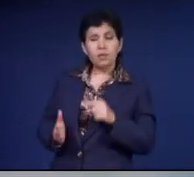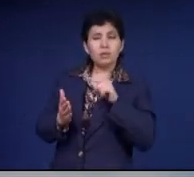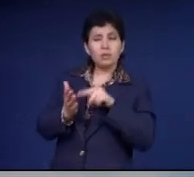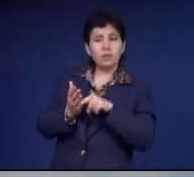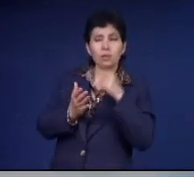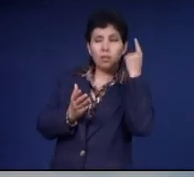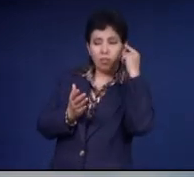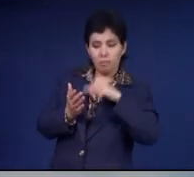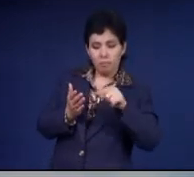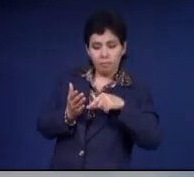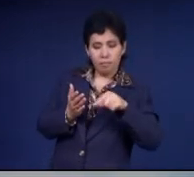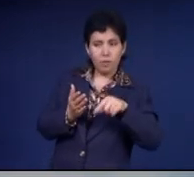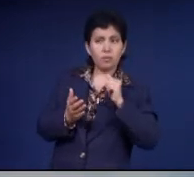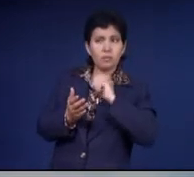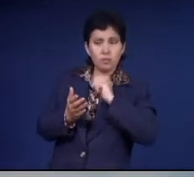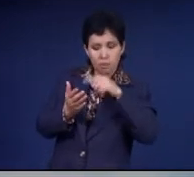you observed.